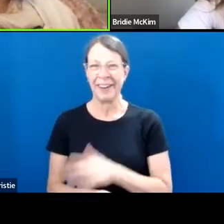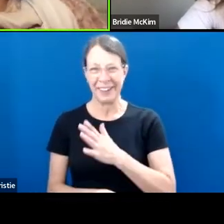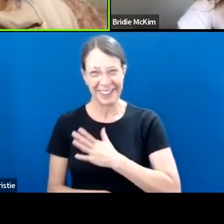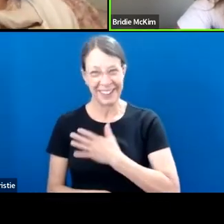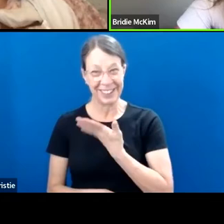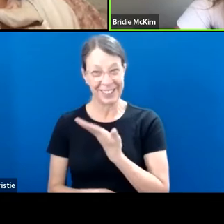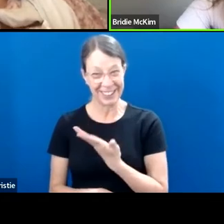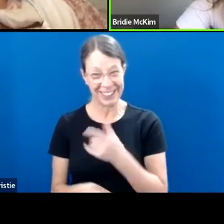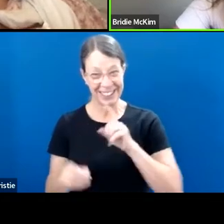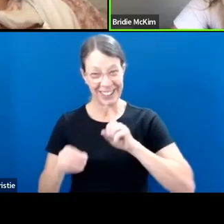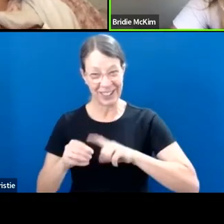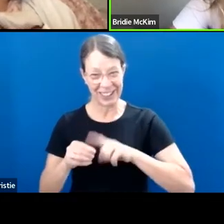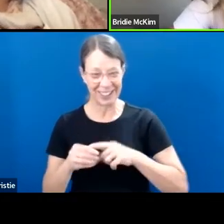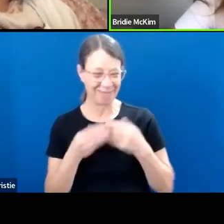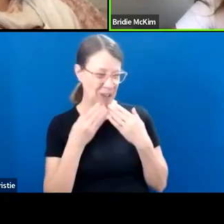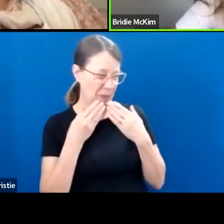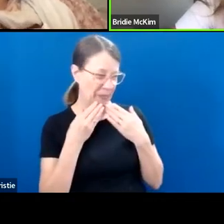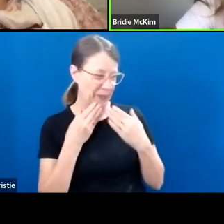question. Thanks.